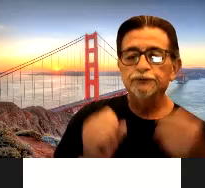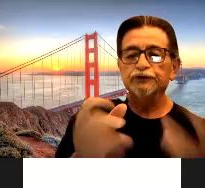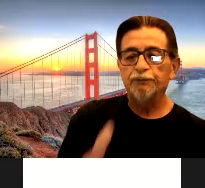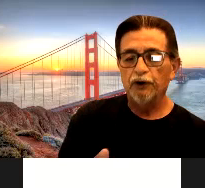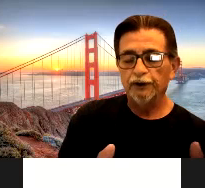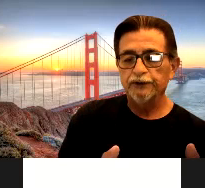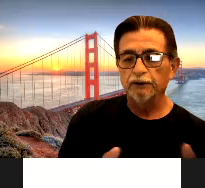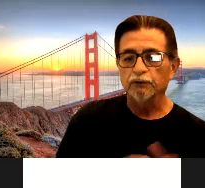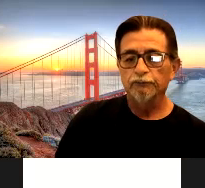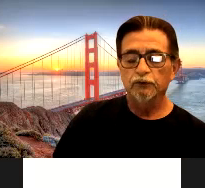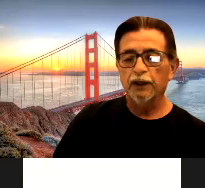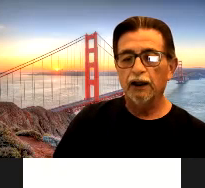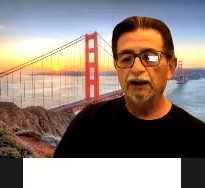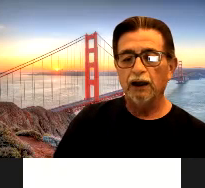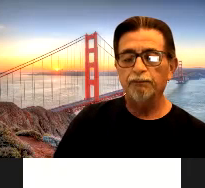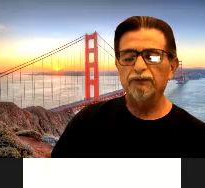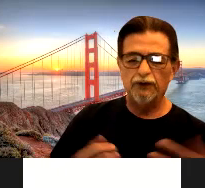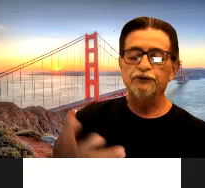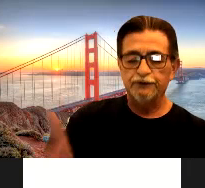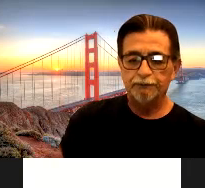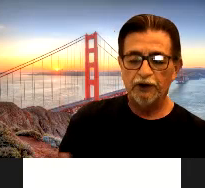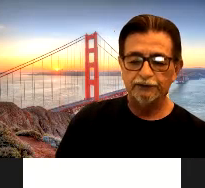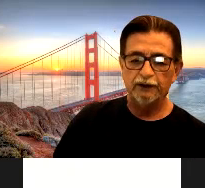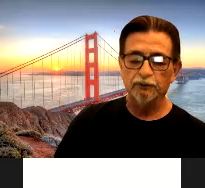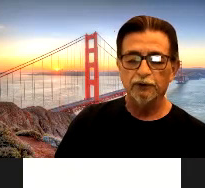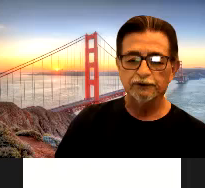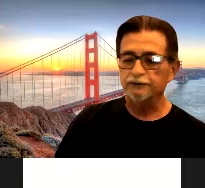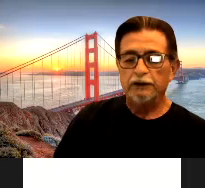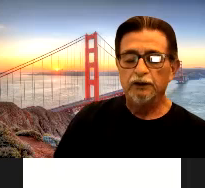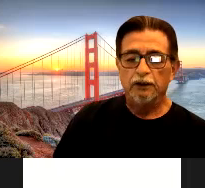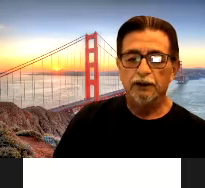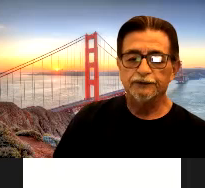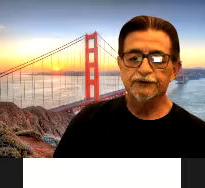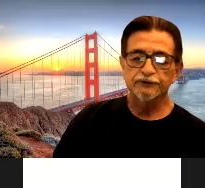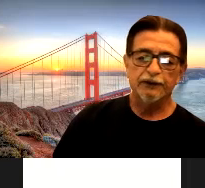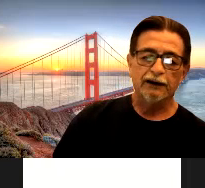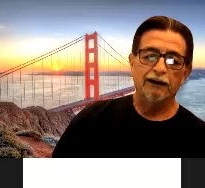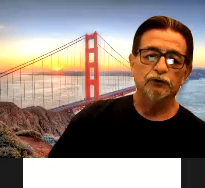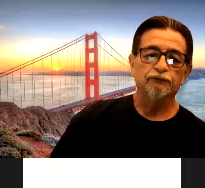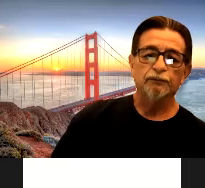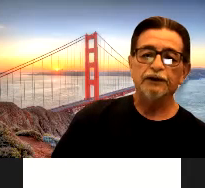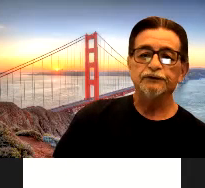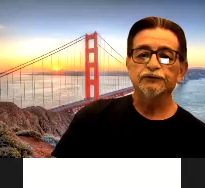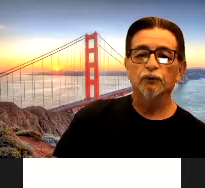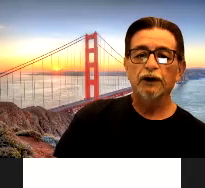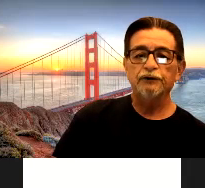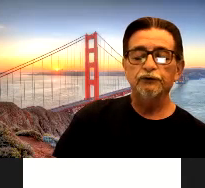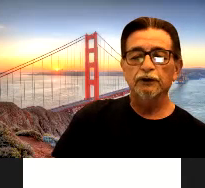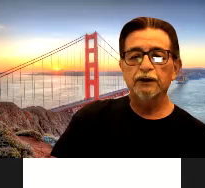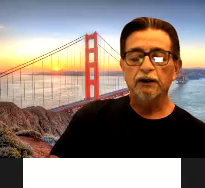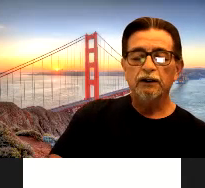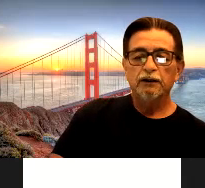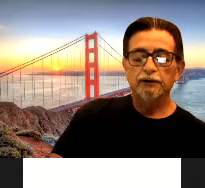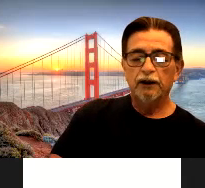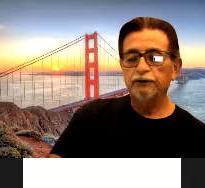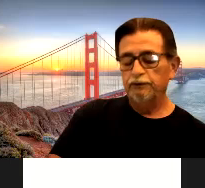you can use the periodic table. Okay. I prefer using the periodic table. It just gives me a lot more information. So what I do, I